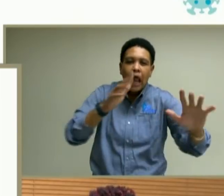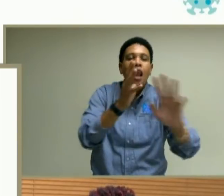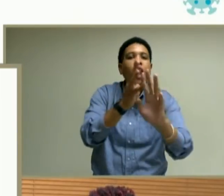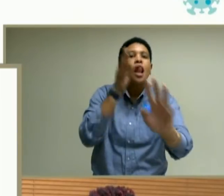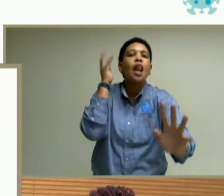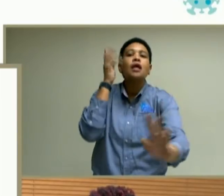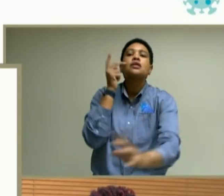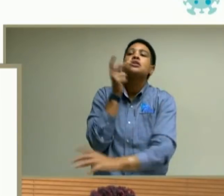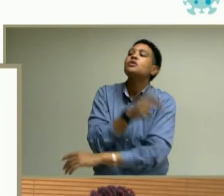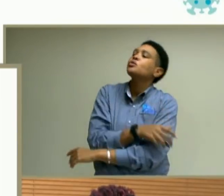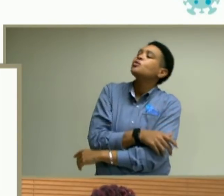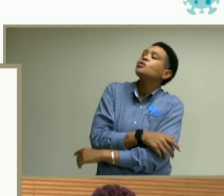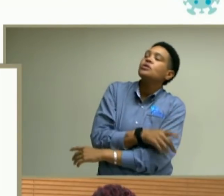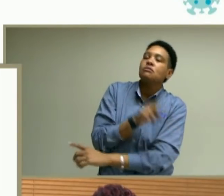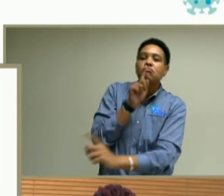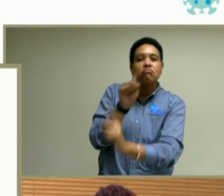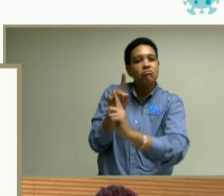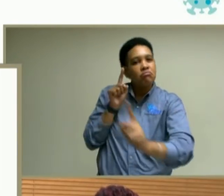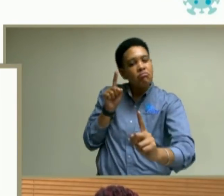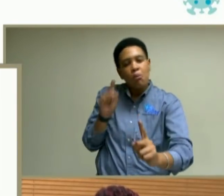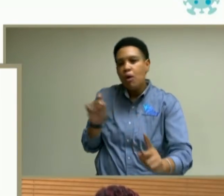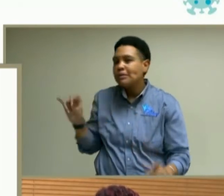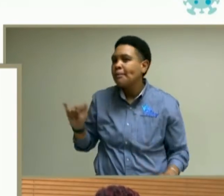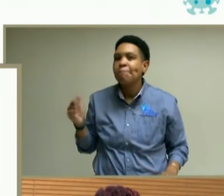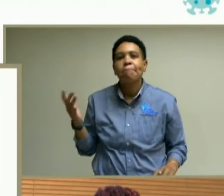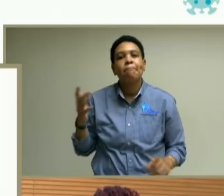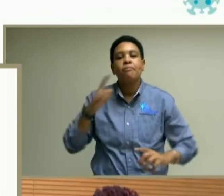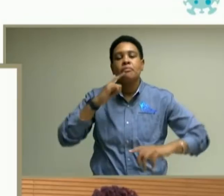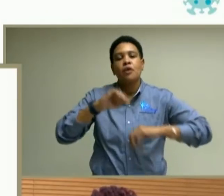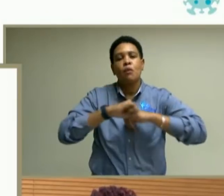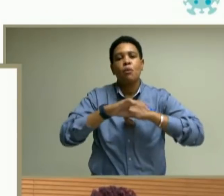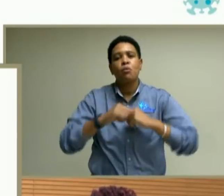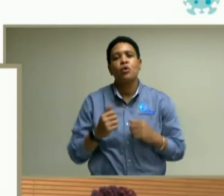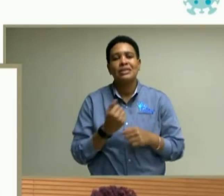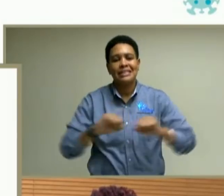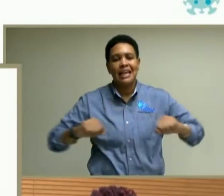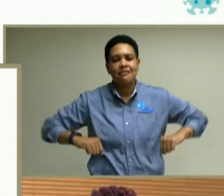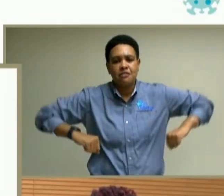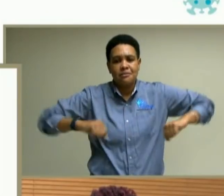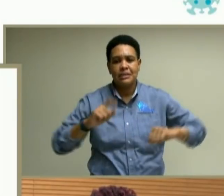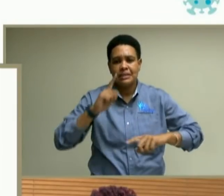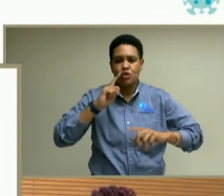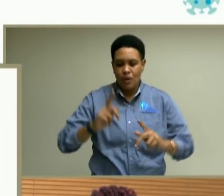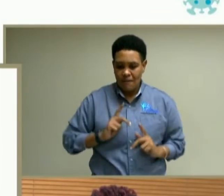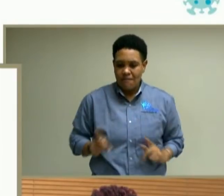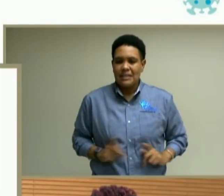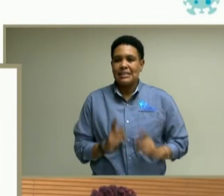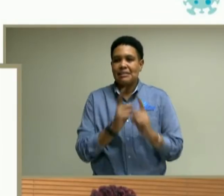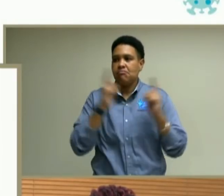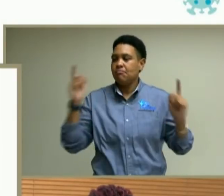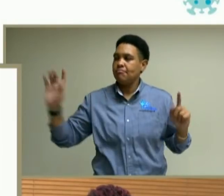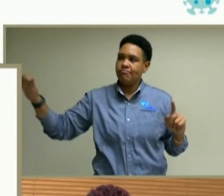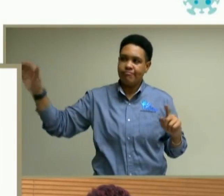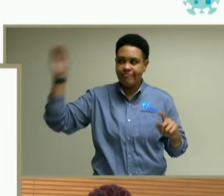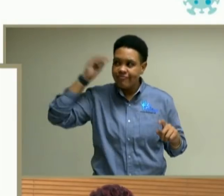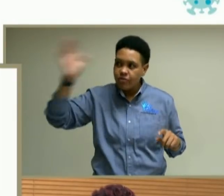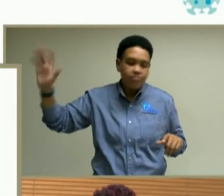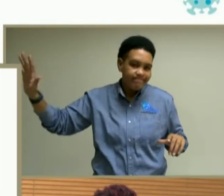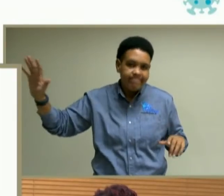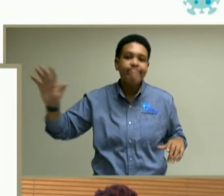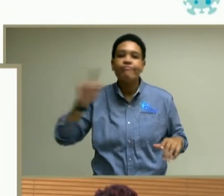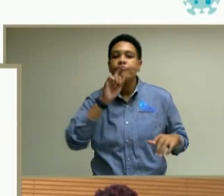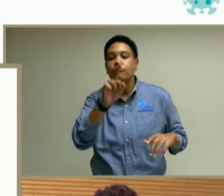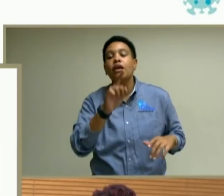lines outside. Promote your own safe space and maintaining that physical distance. Encourage early customers